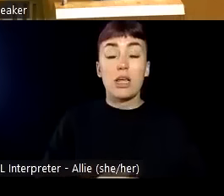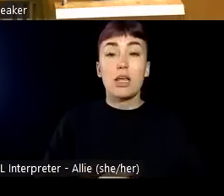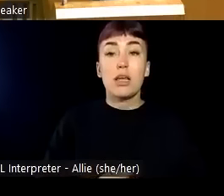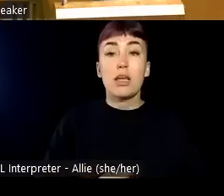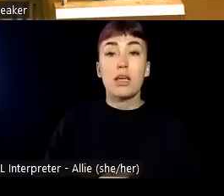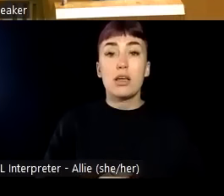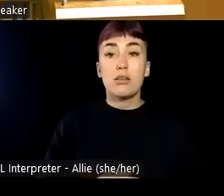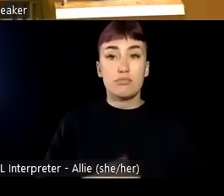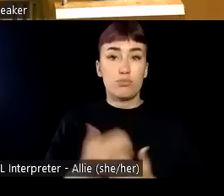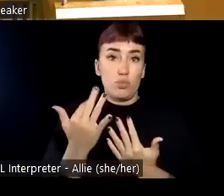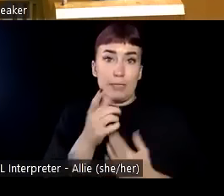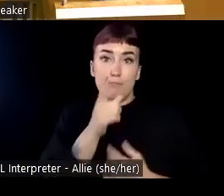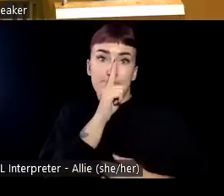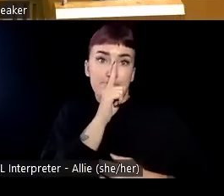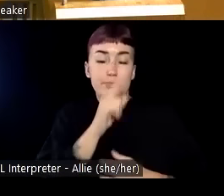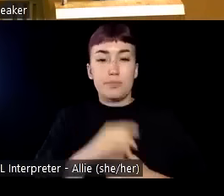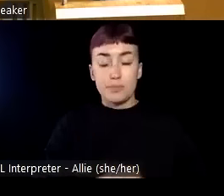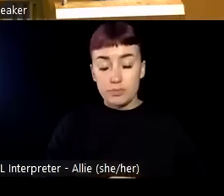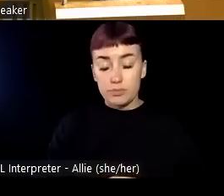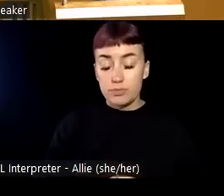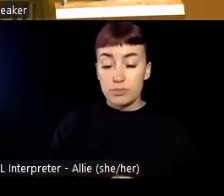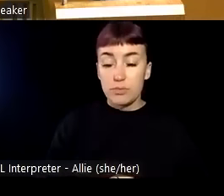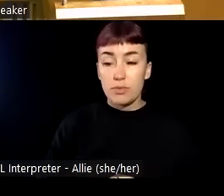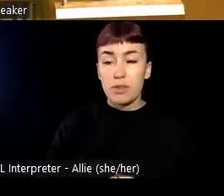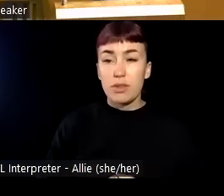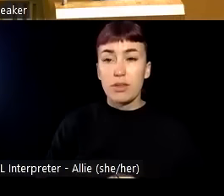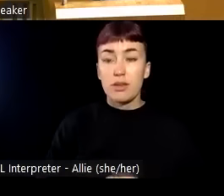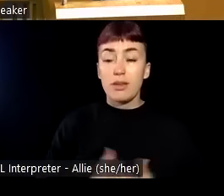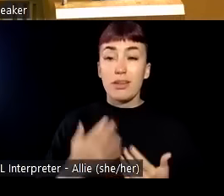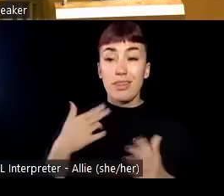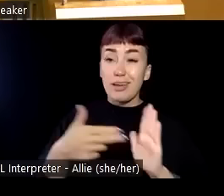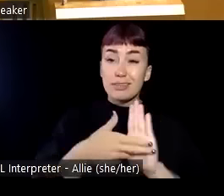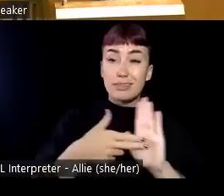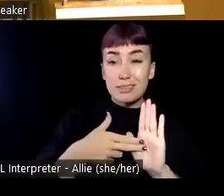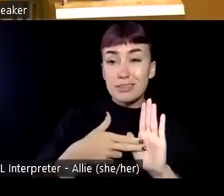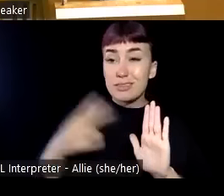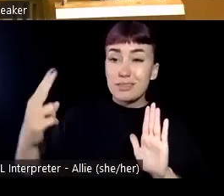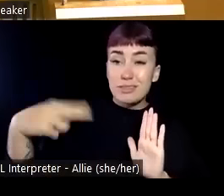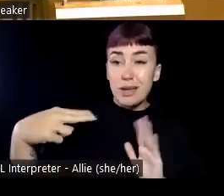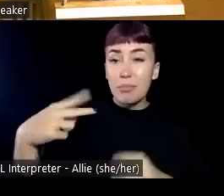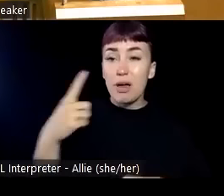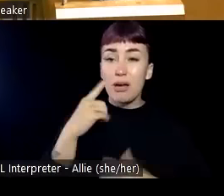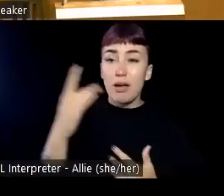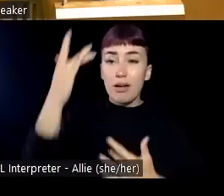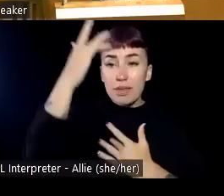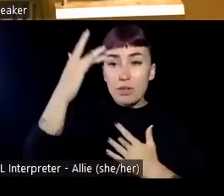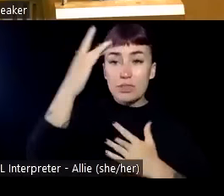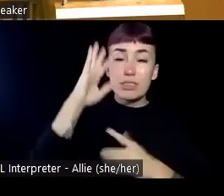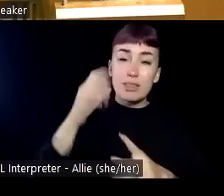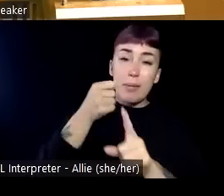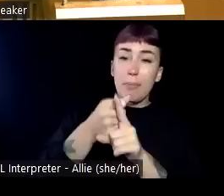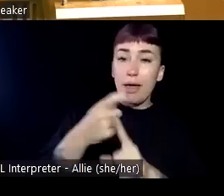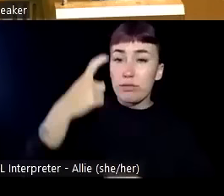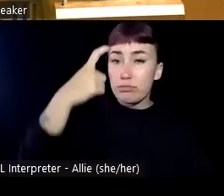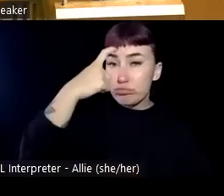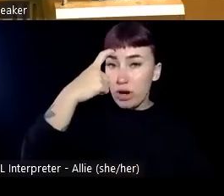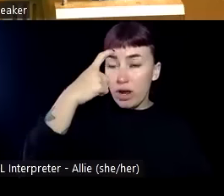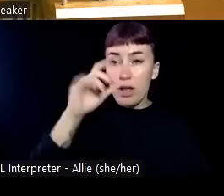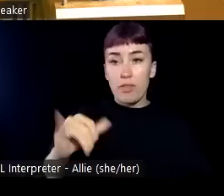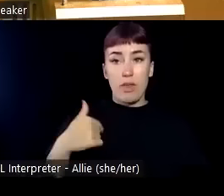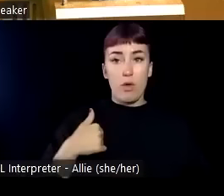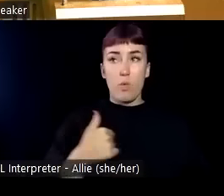to do so. There is a stigma about illnesses affecting the brain that we don't